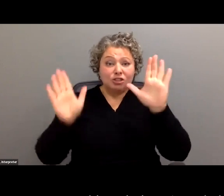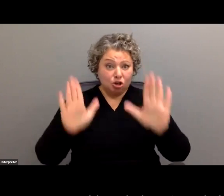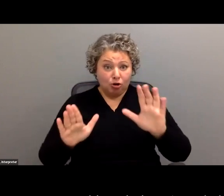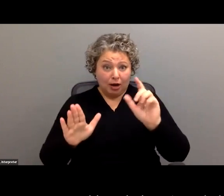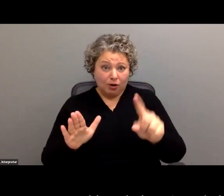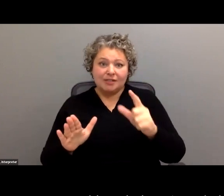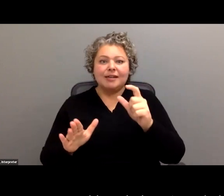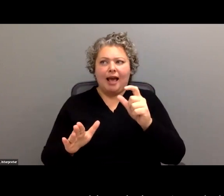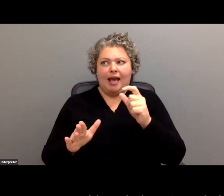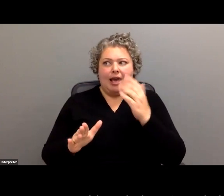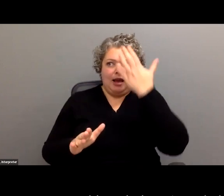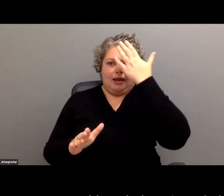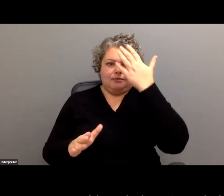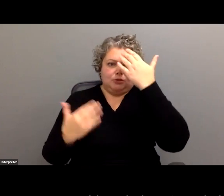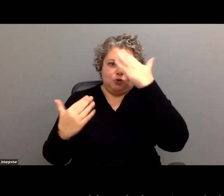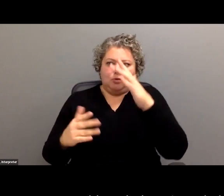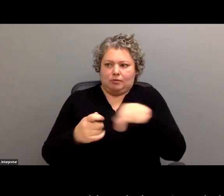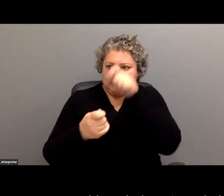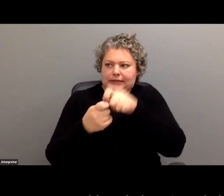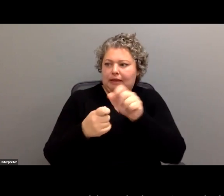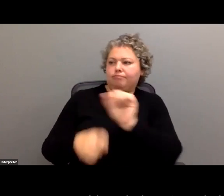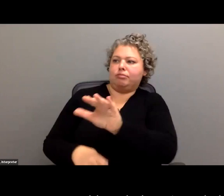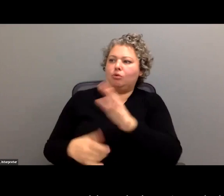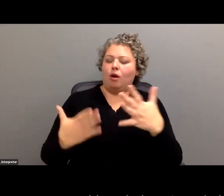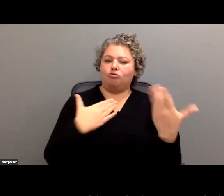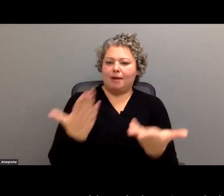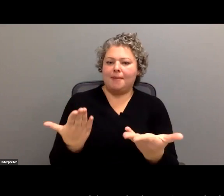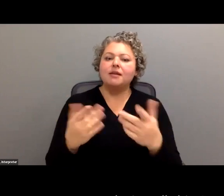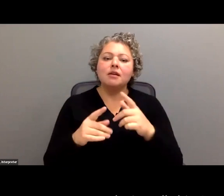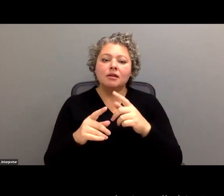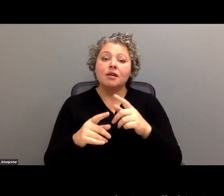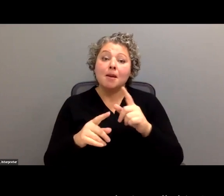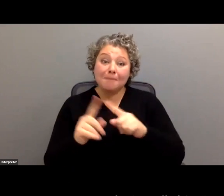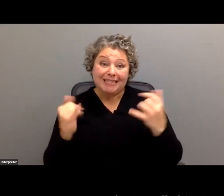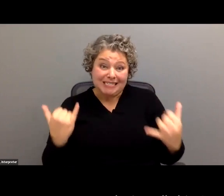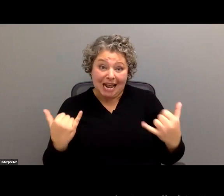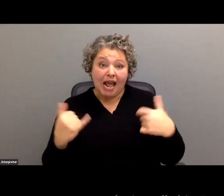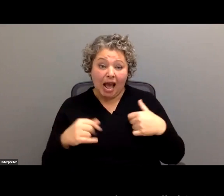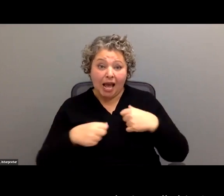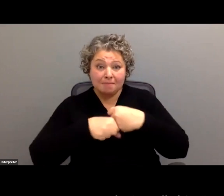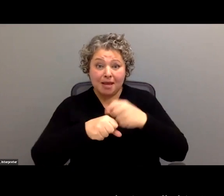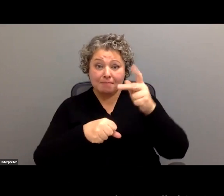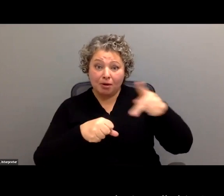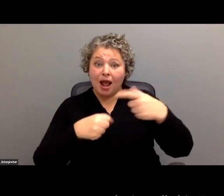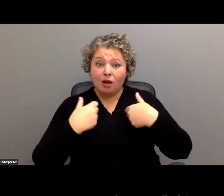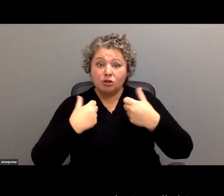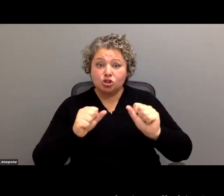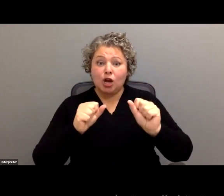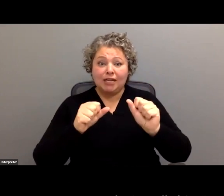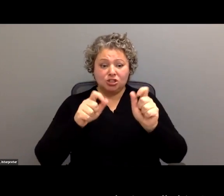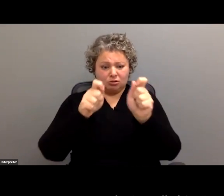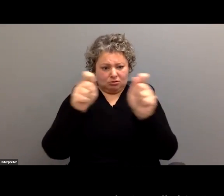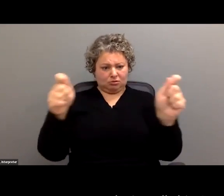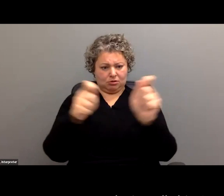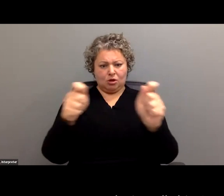probably a recommended range. But I was finding when I was doing my PowerPoint today, to make it really big, I was up around